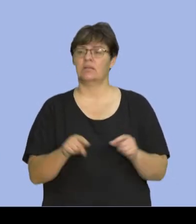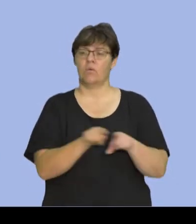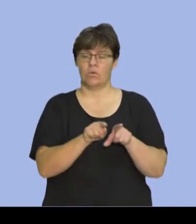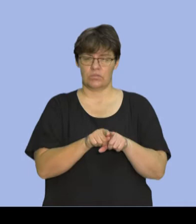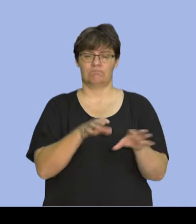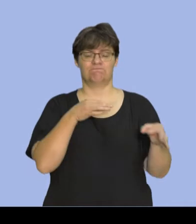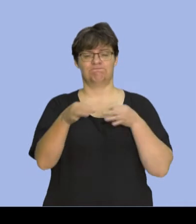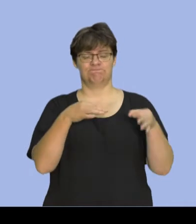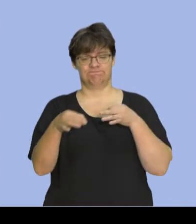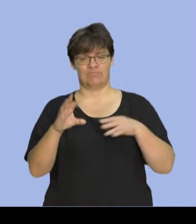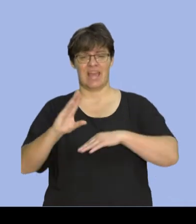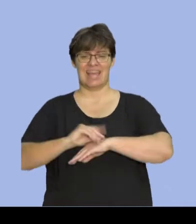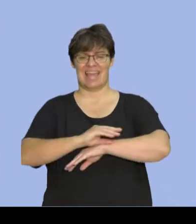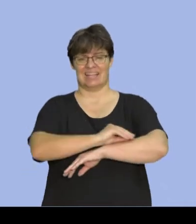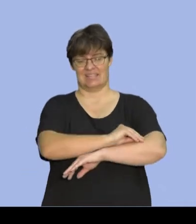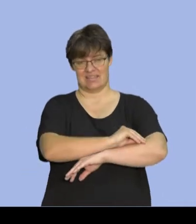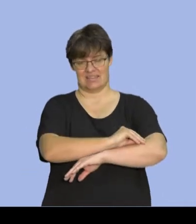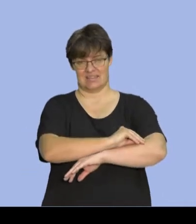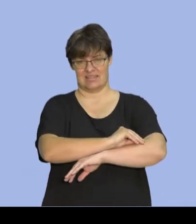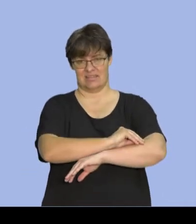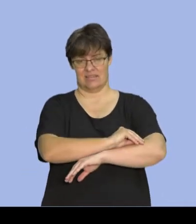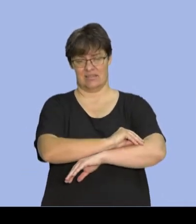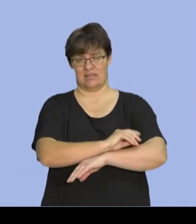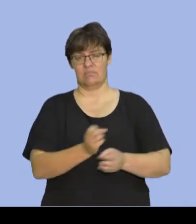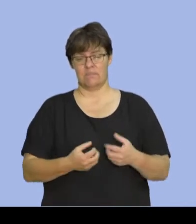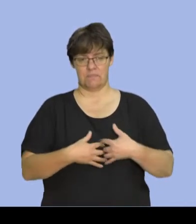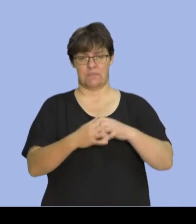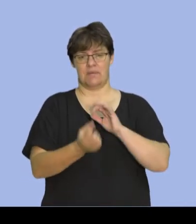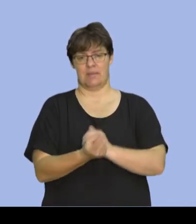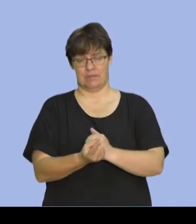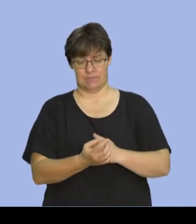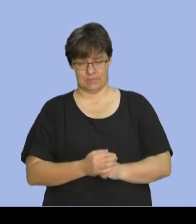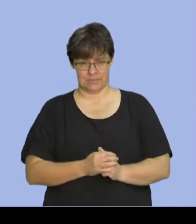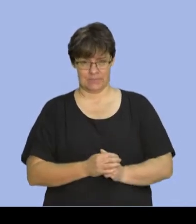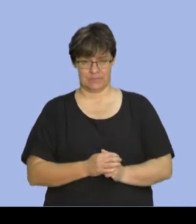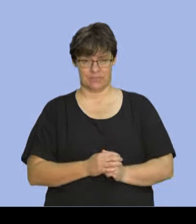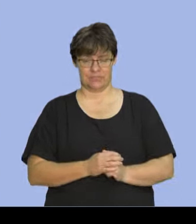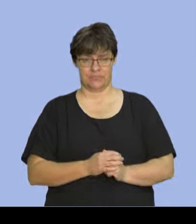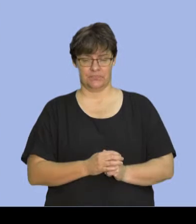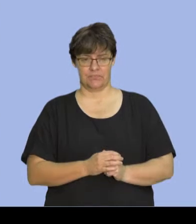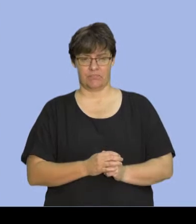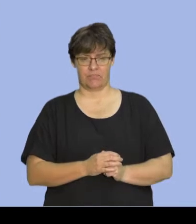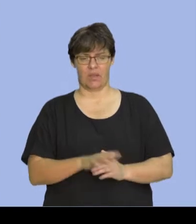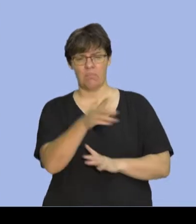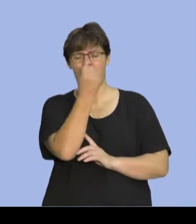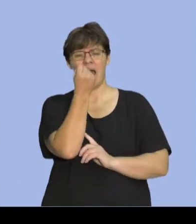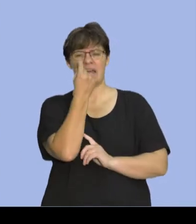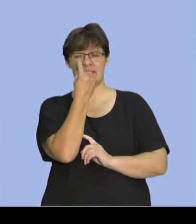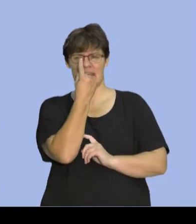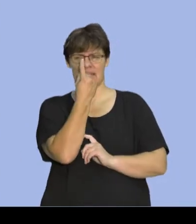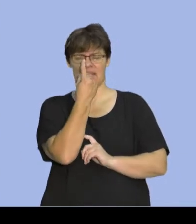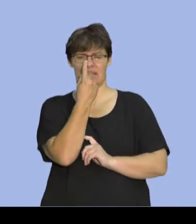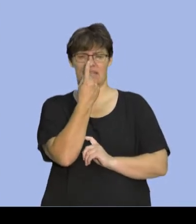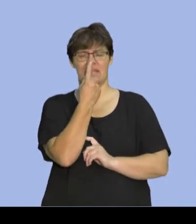unpack what happens when cancer sets in. So let's try and understand what is the